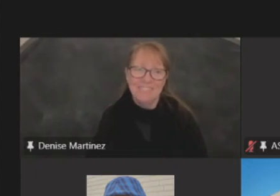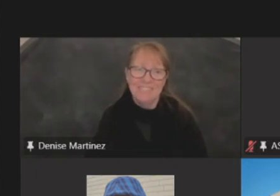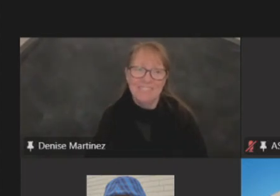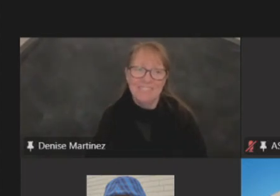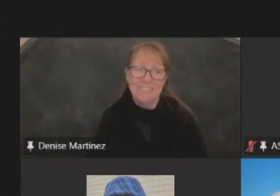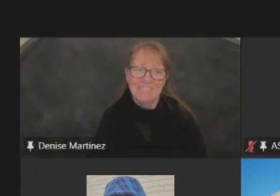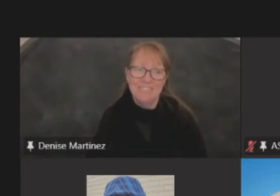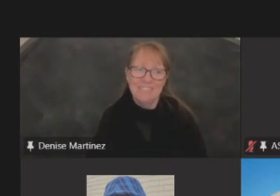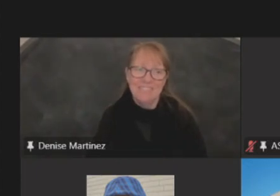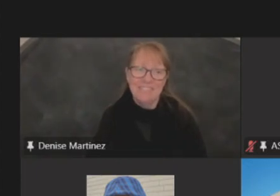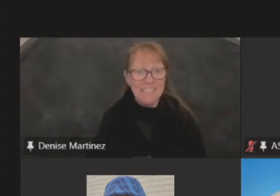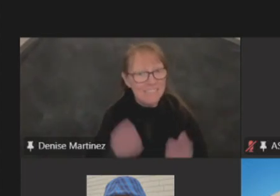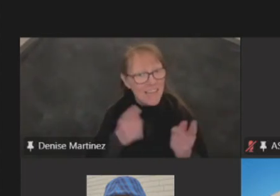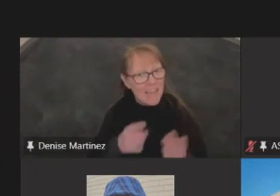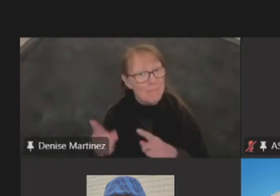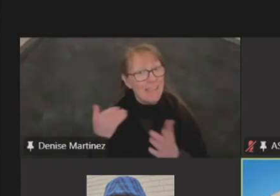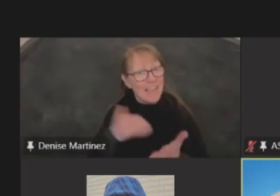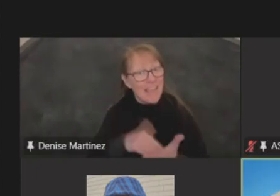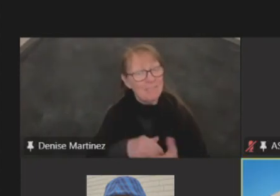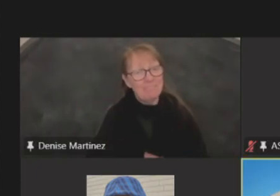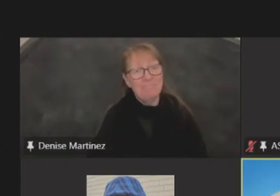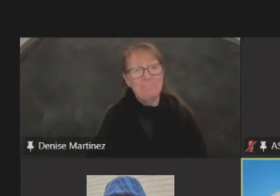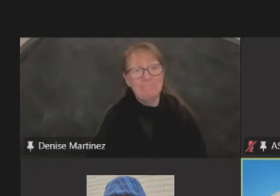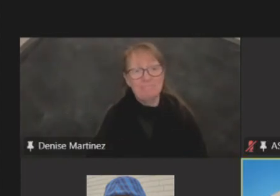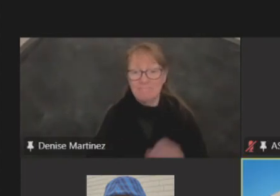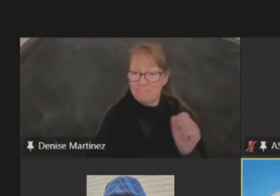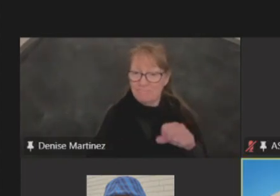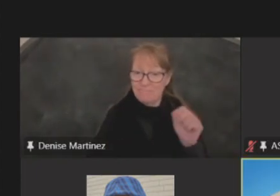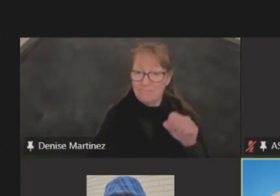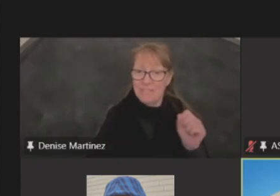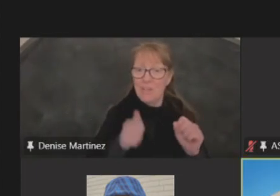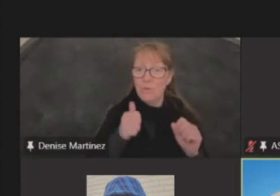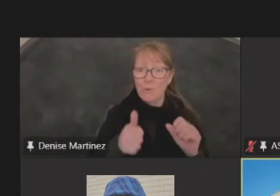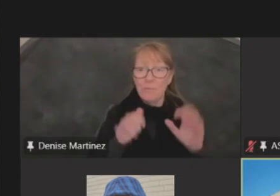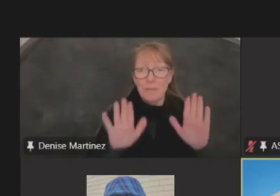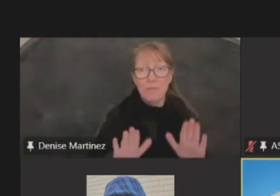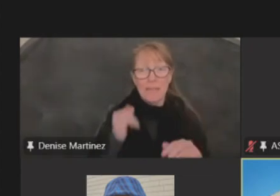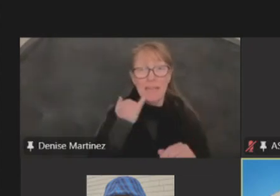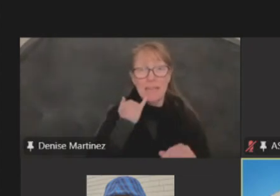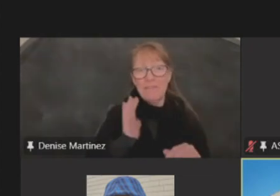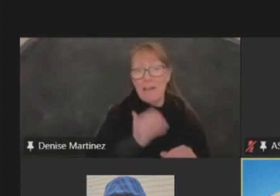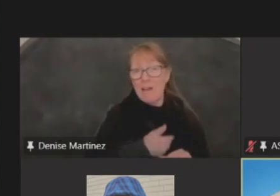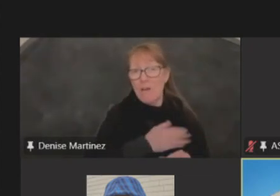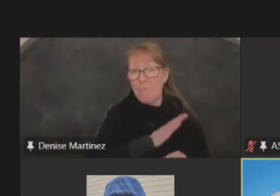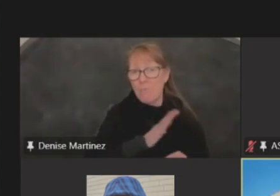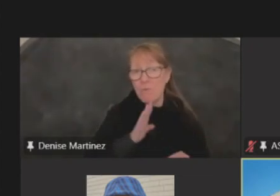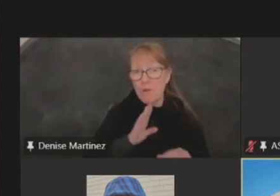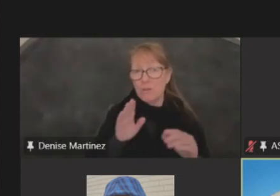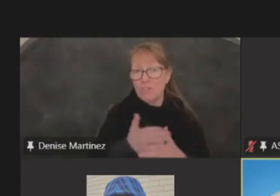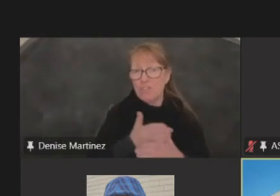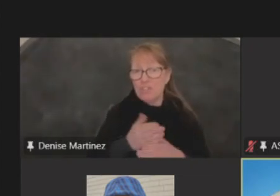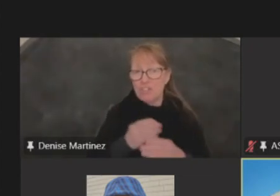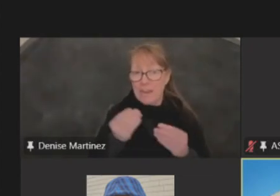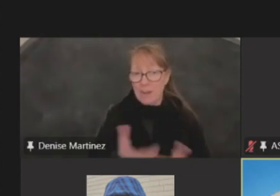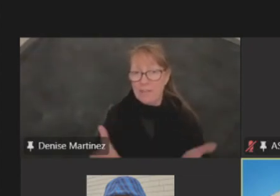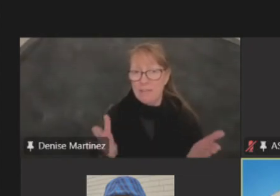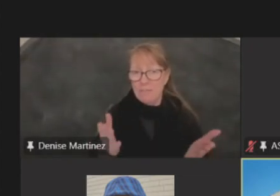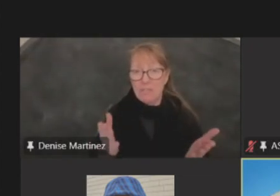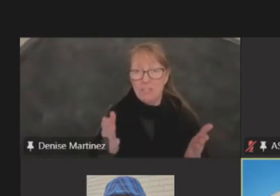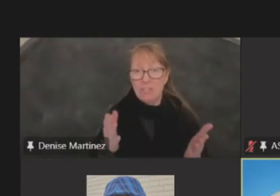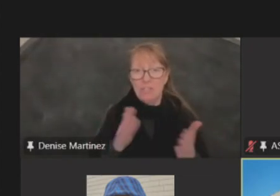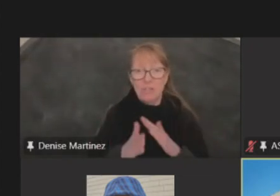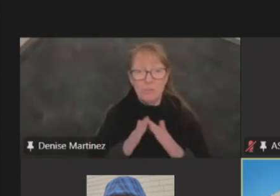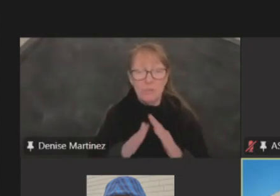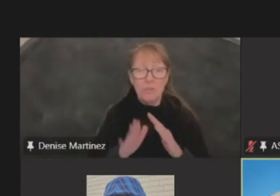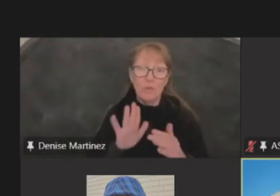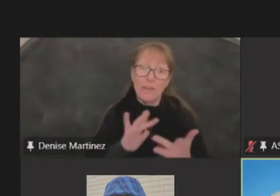It's happening again. Yeah, it would be great if our board members could spread this information to their communities, your networks, your